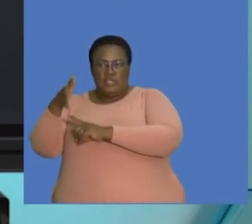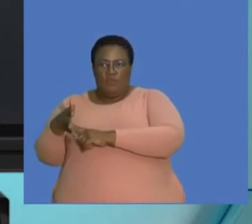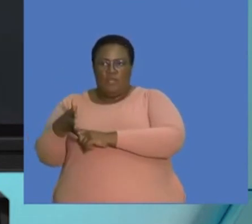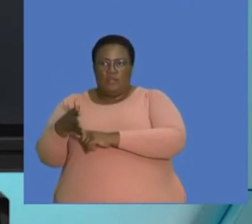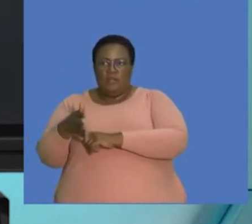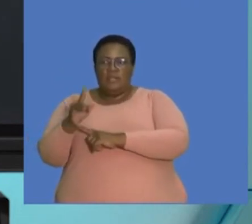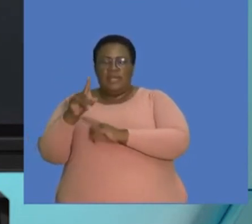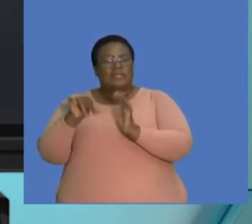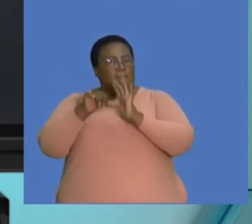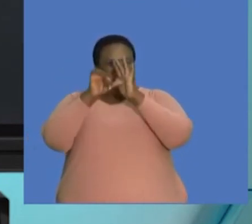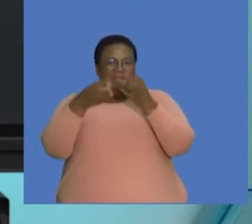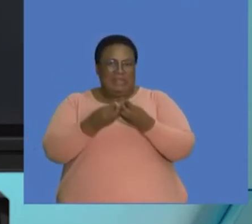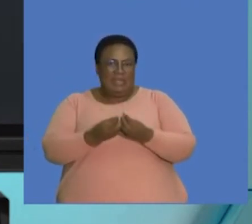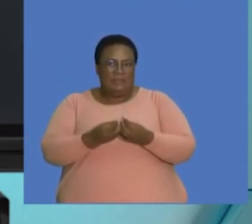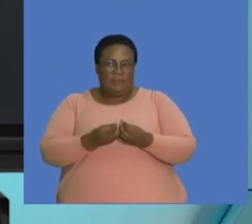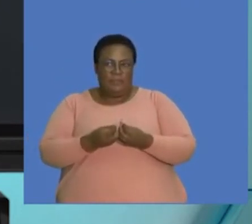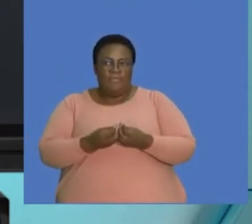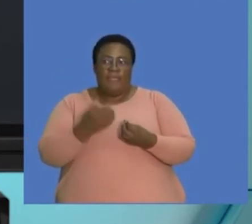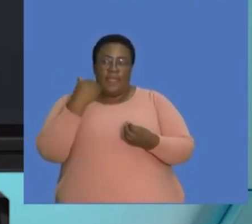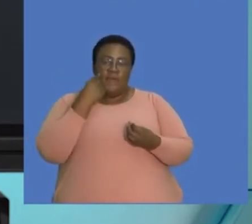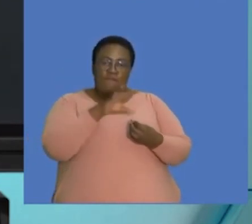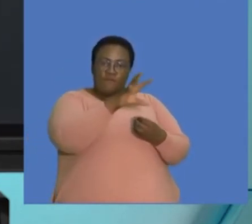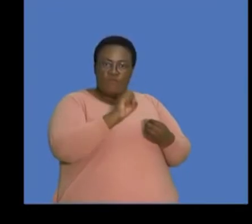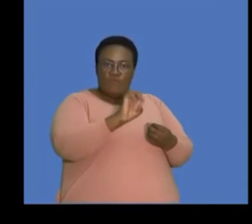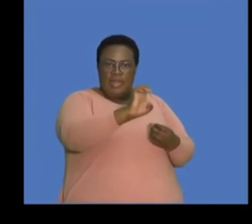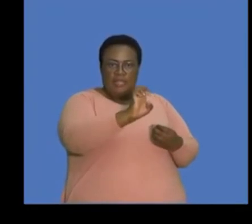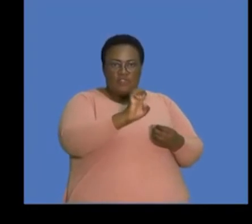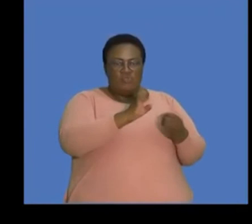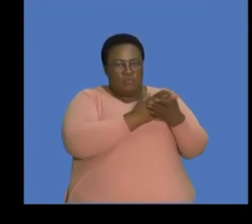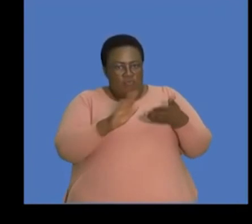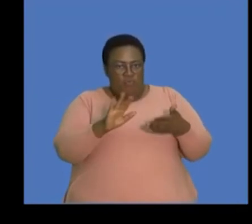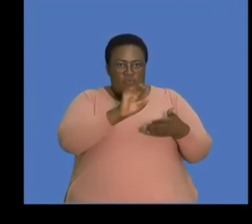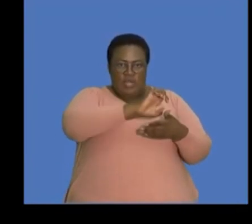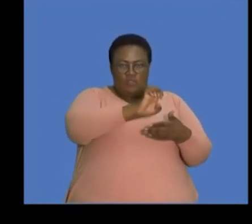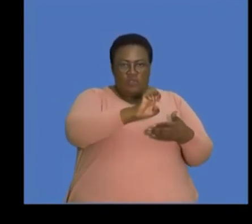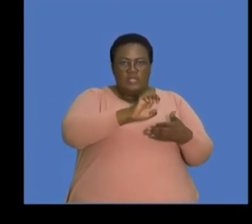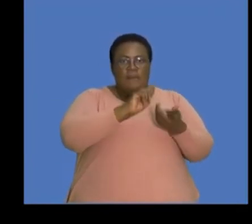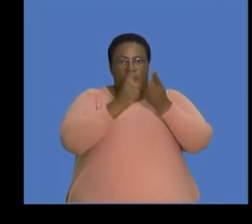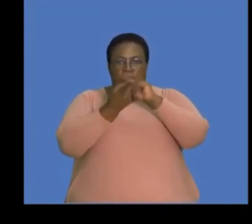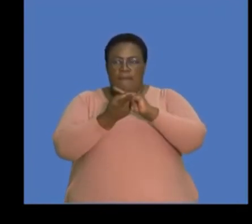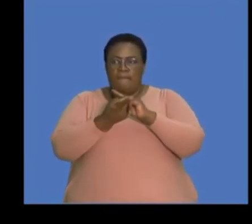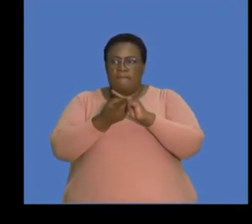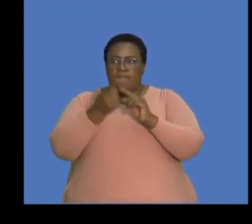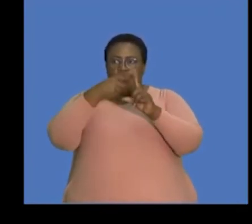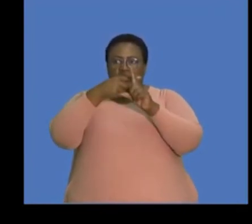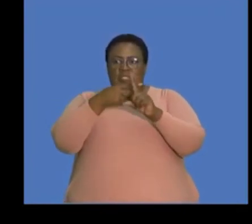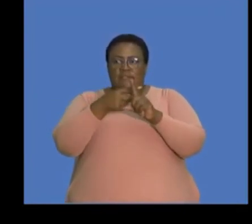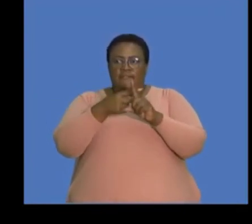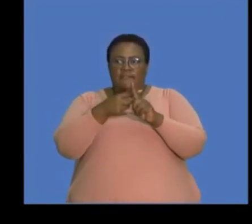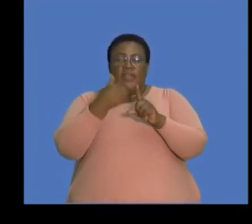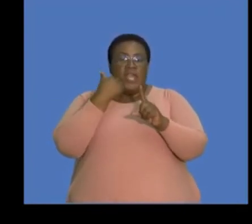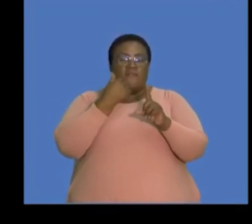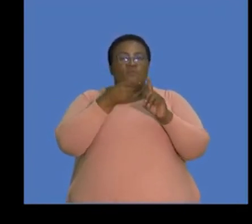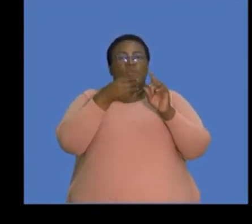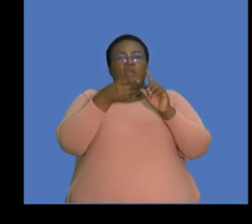positive. So that's the main thing. So as we remove electrons, we're saying it becomes positive. So if we remove one